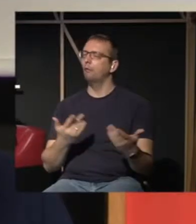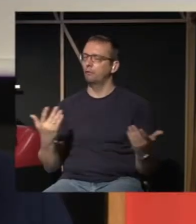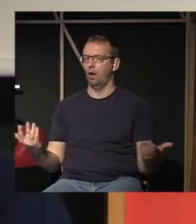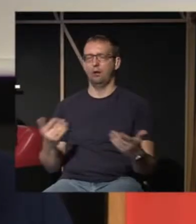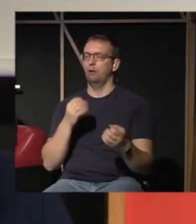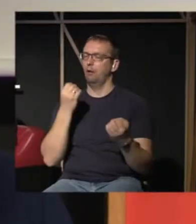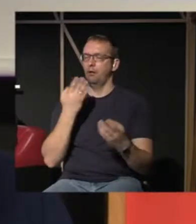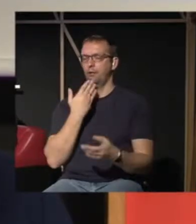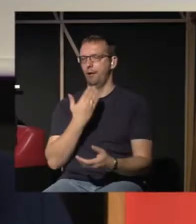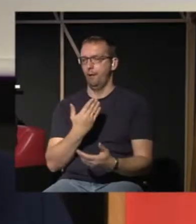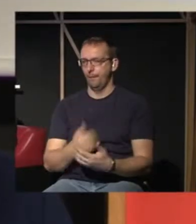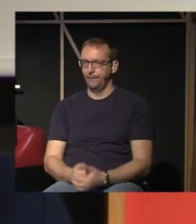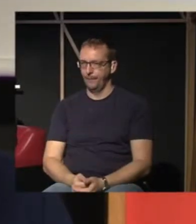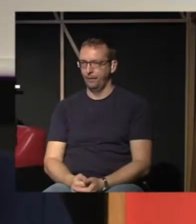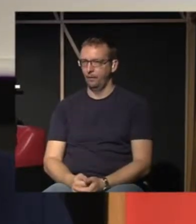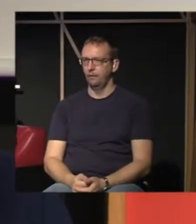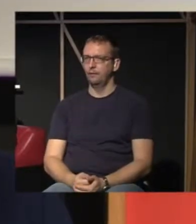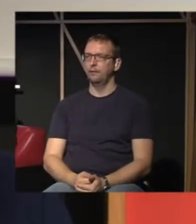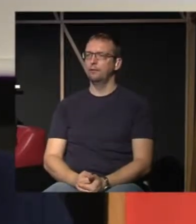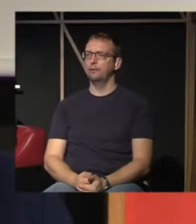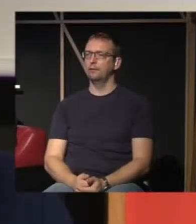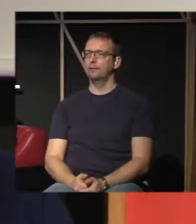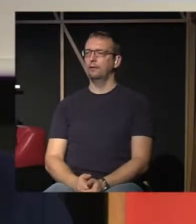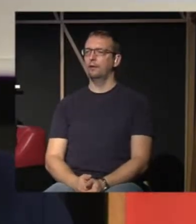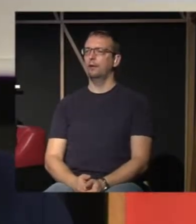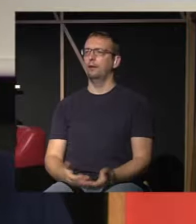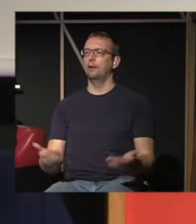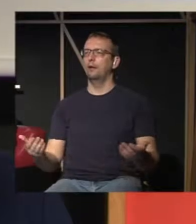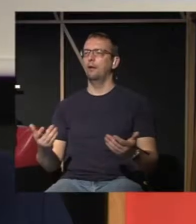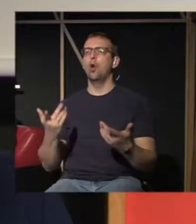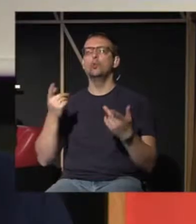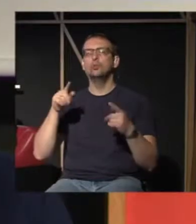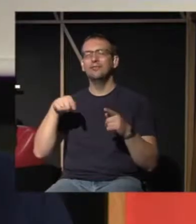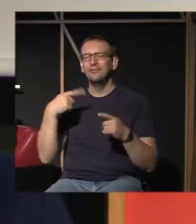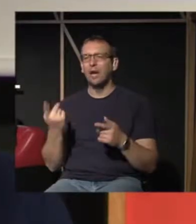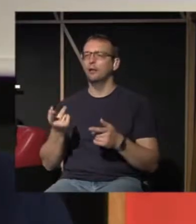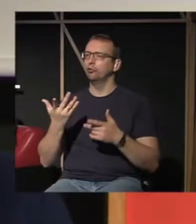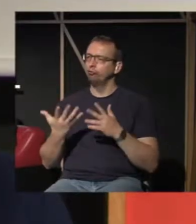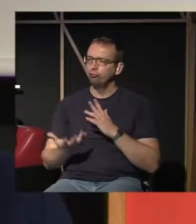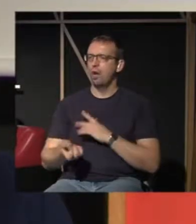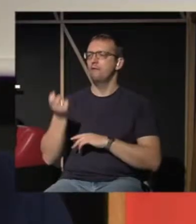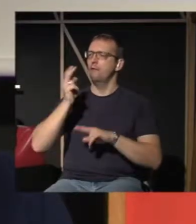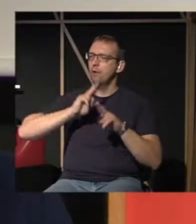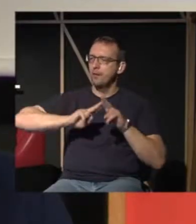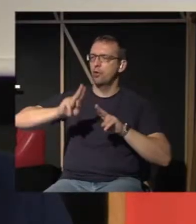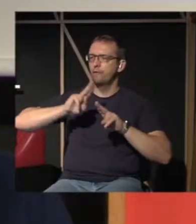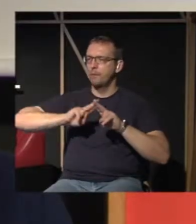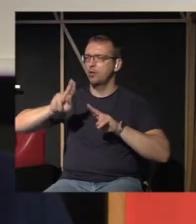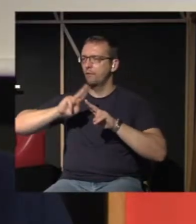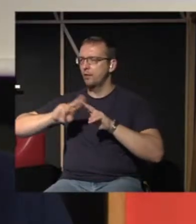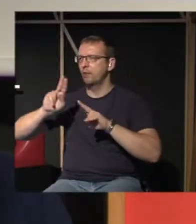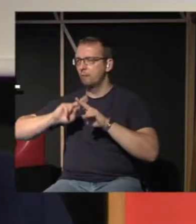for football, and that covered everything to do with kick clashes, how to look after younger players at grassroots